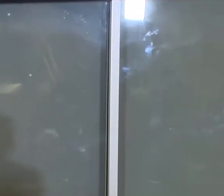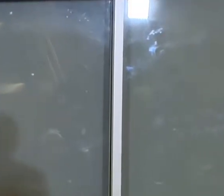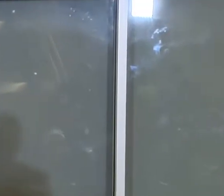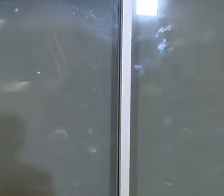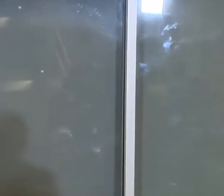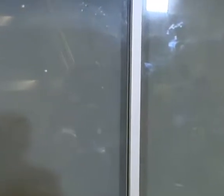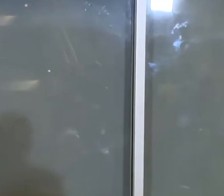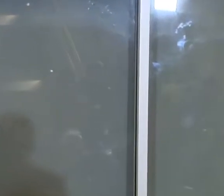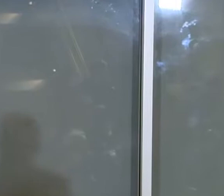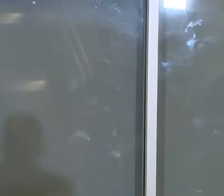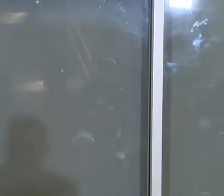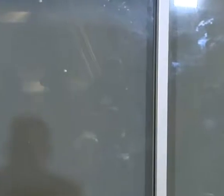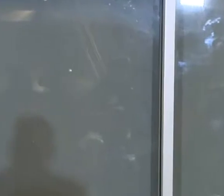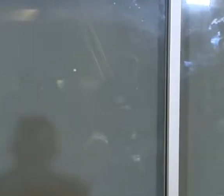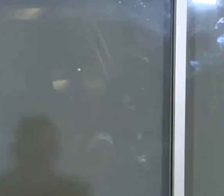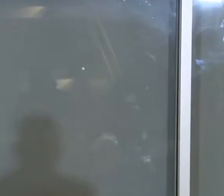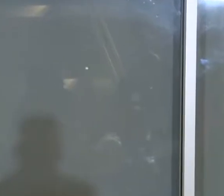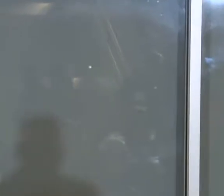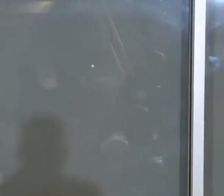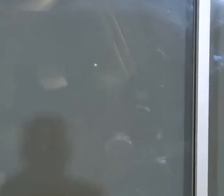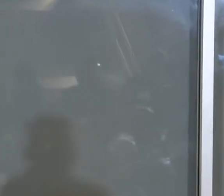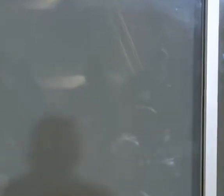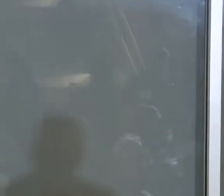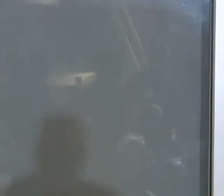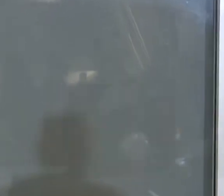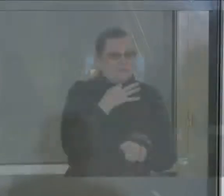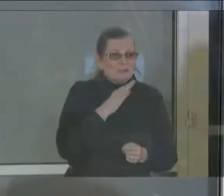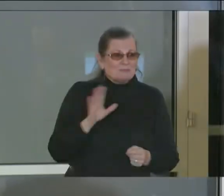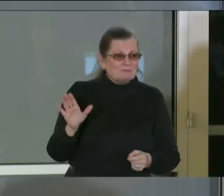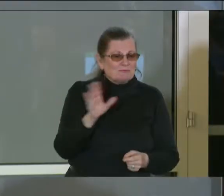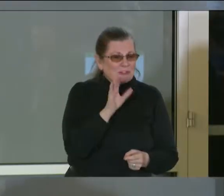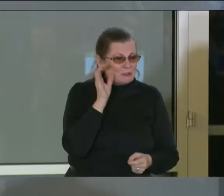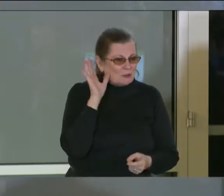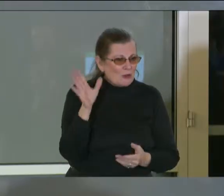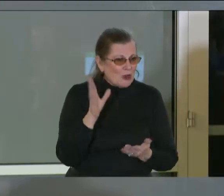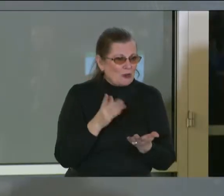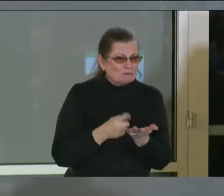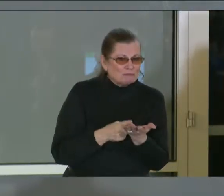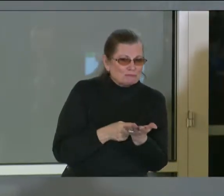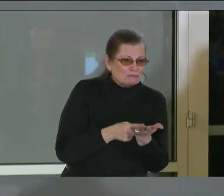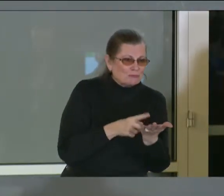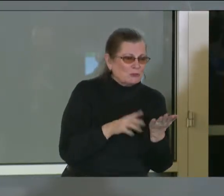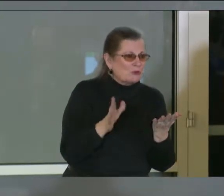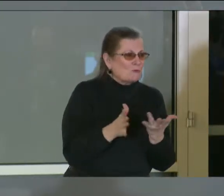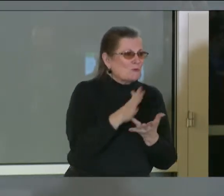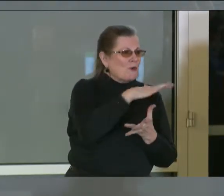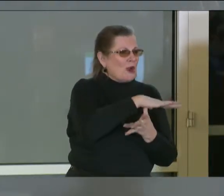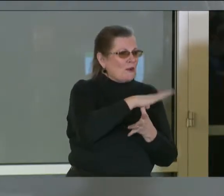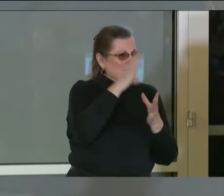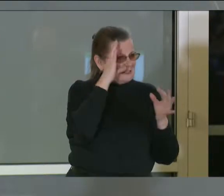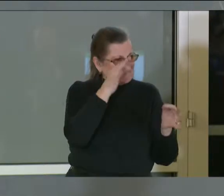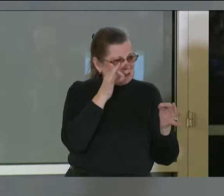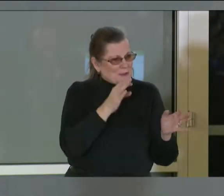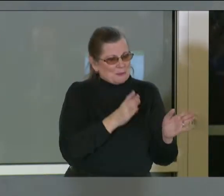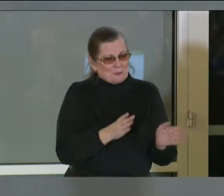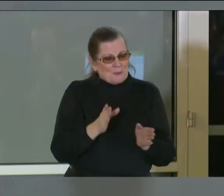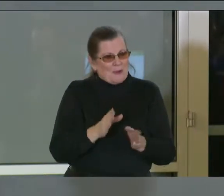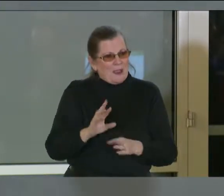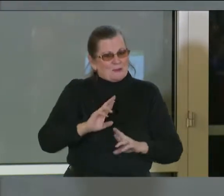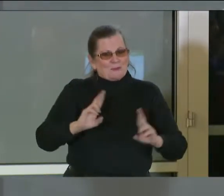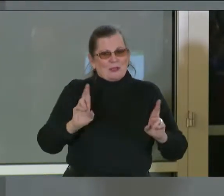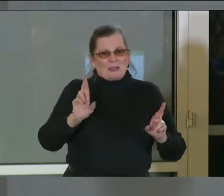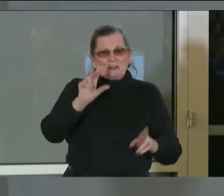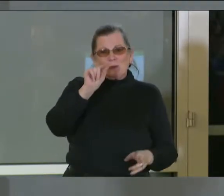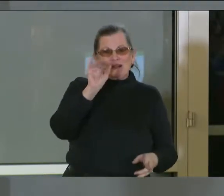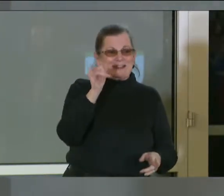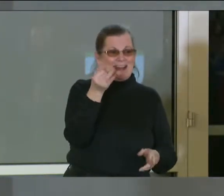Bowser prepares her FY20 budget proposal. Again this evening, and bienvenidos a todos.